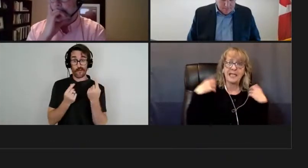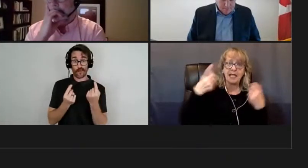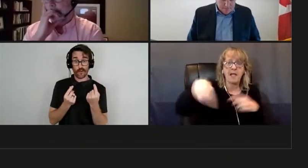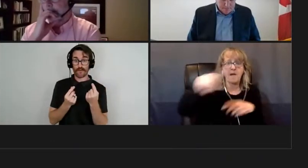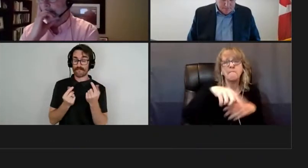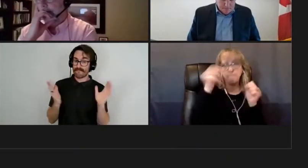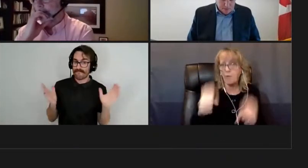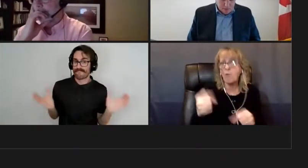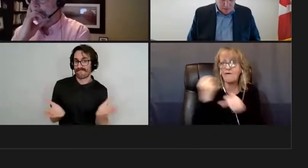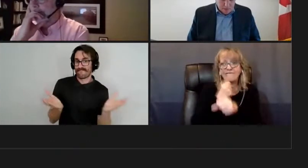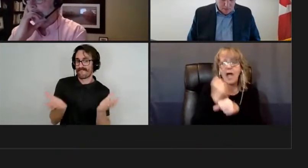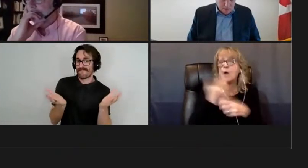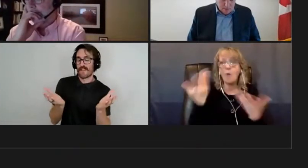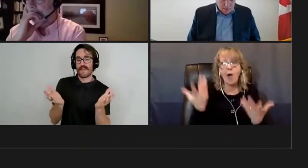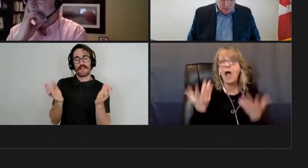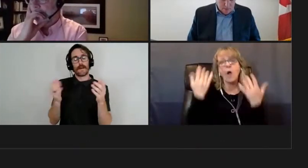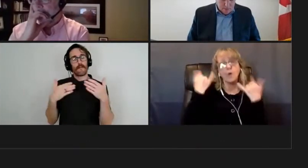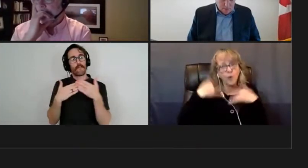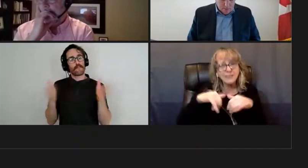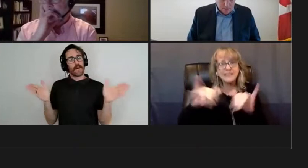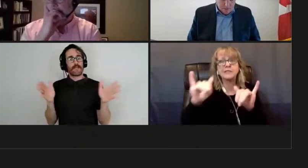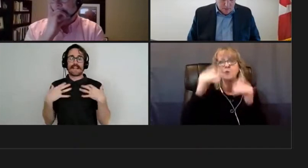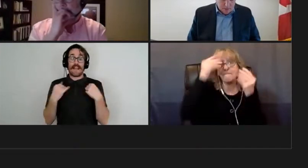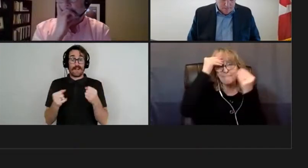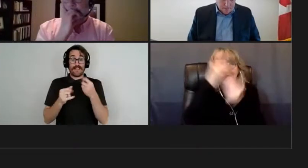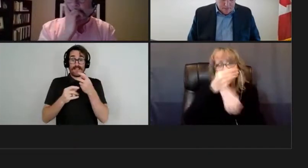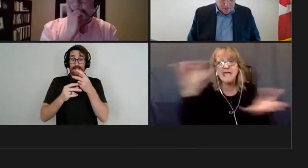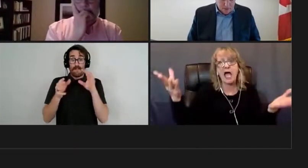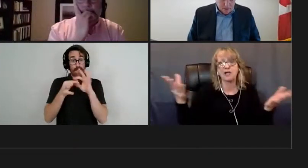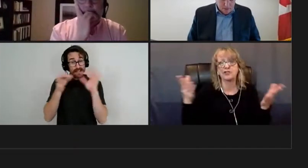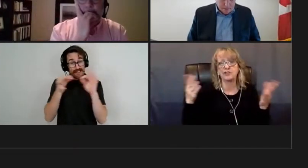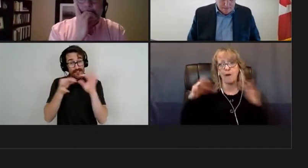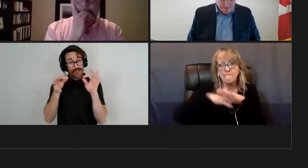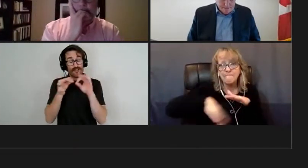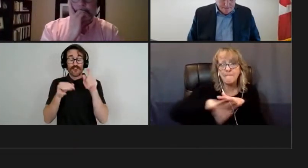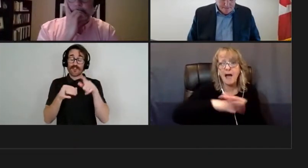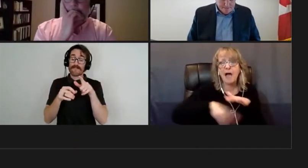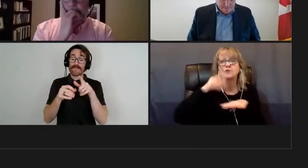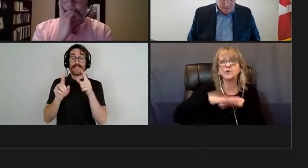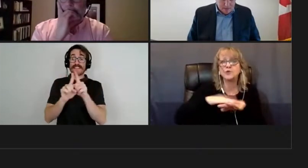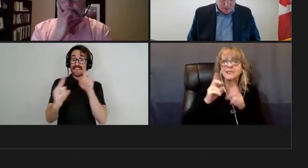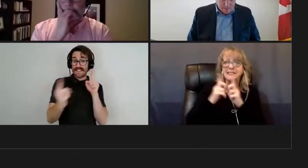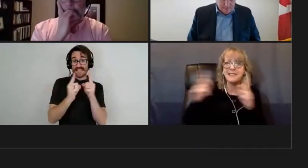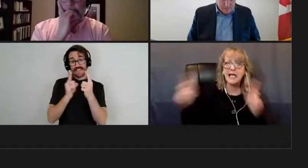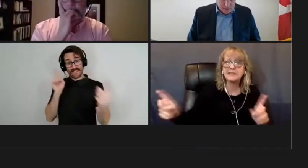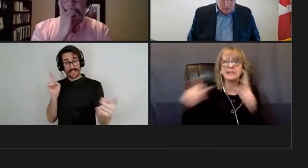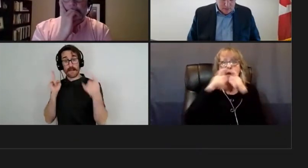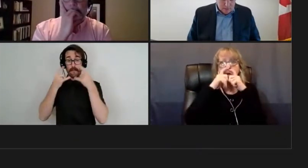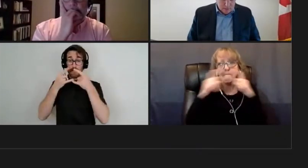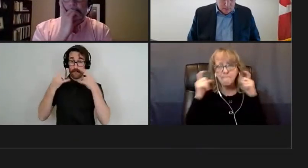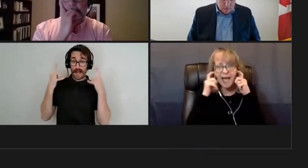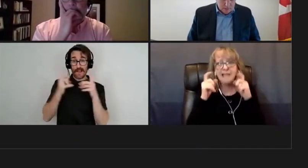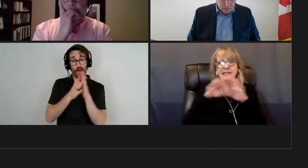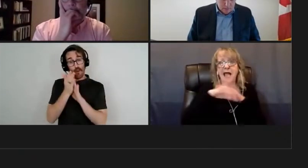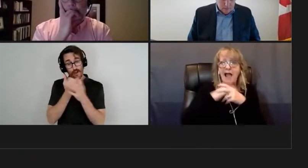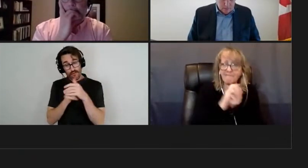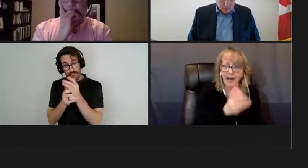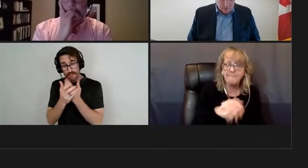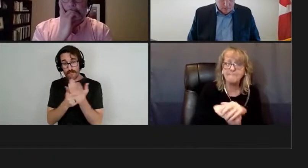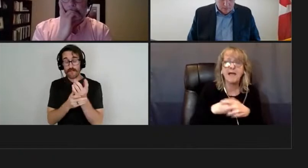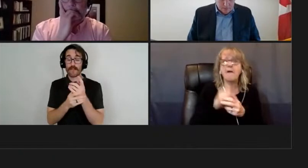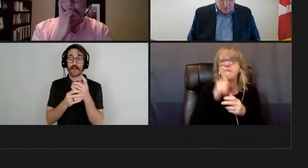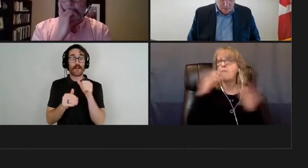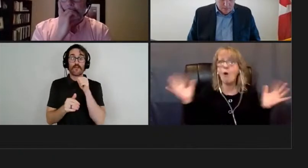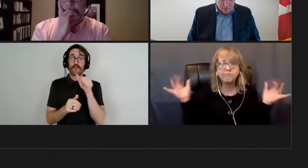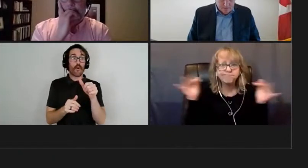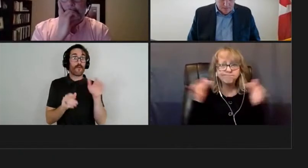basic public health message about distancing, wearing masks, washing hands, not gathering in groups outside of your household. I